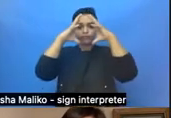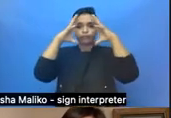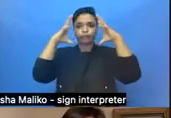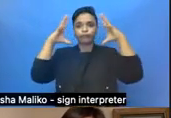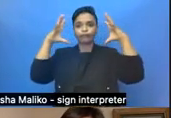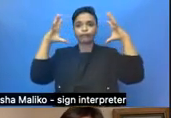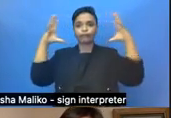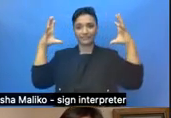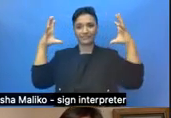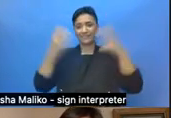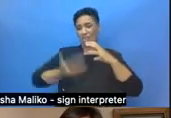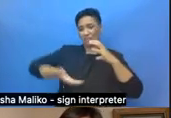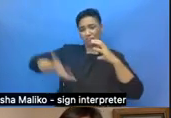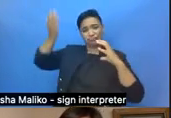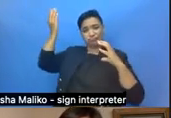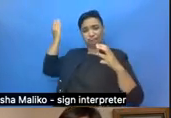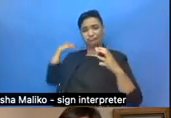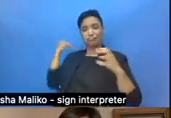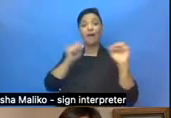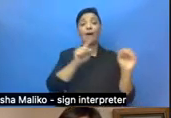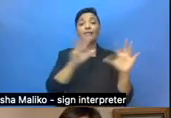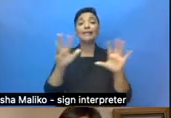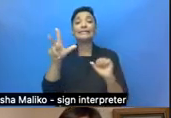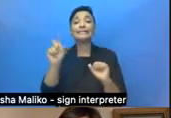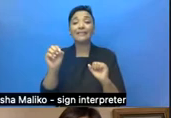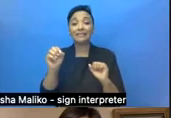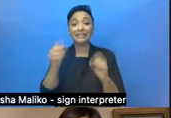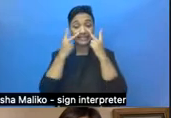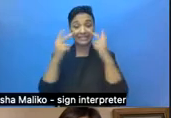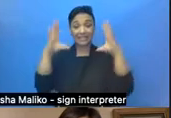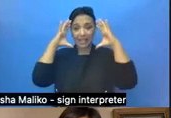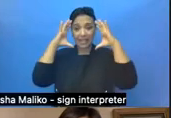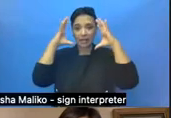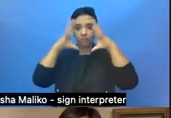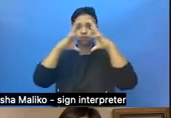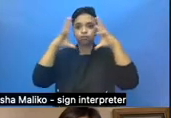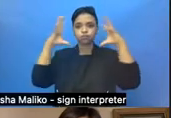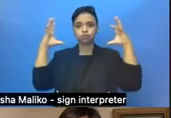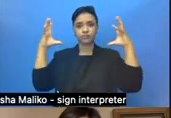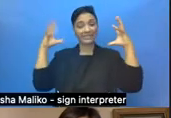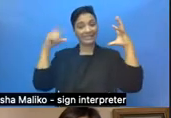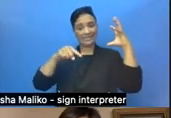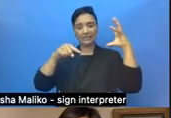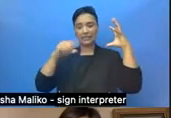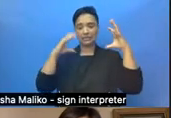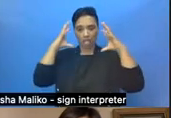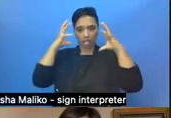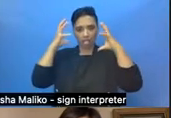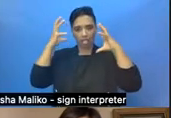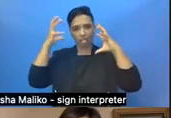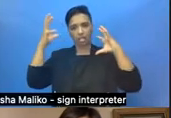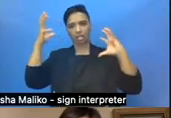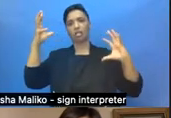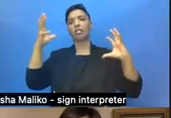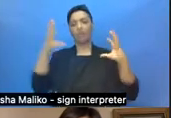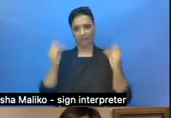early 70s. With his head this size, it's certainly affecting his cognition, if not his vision. This